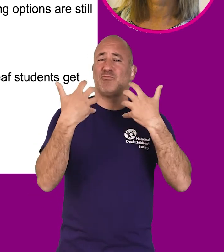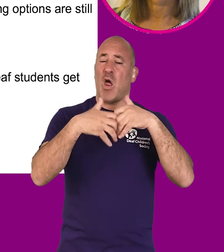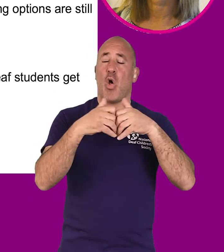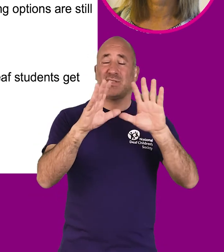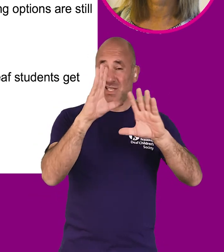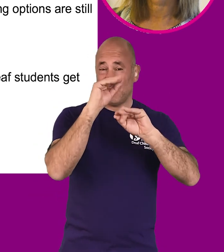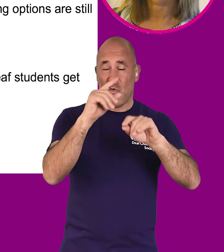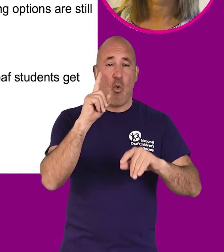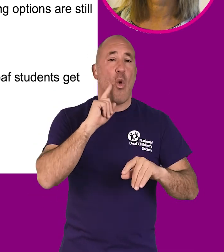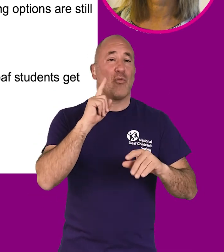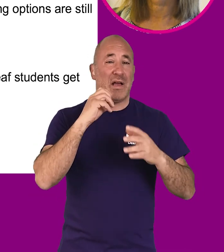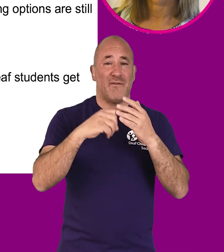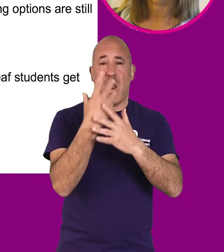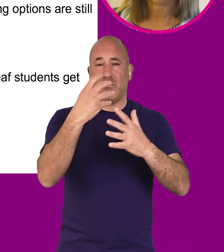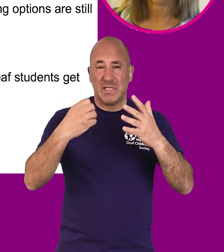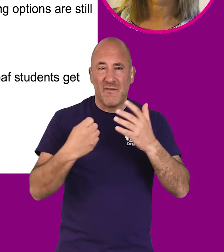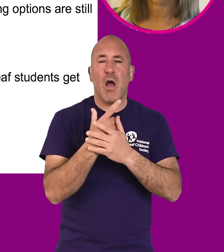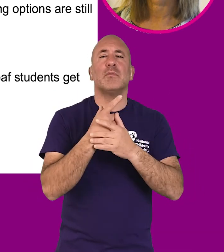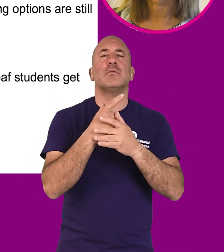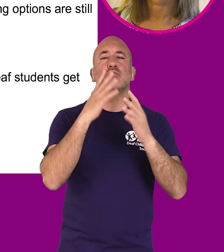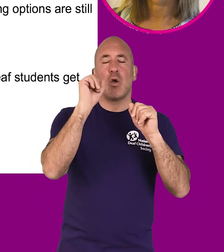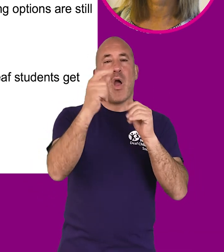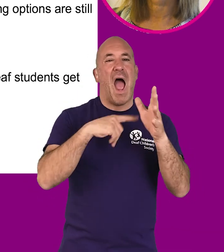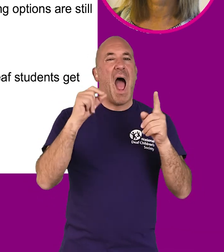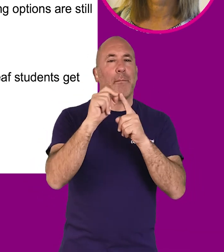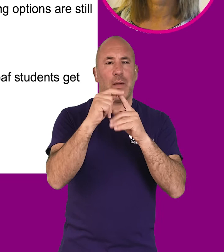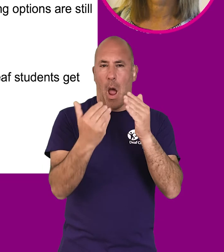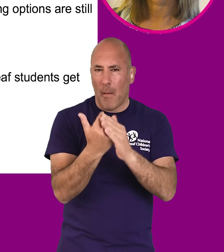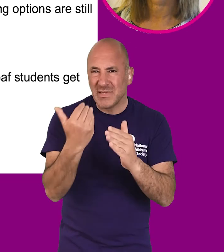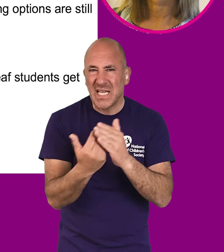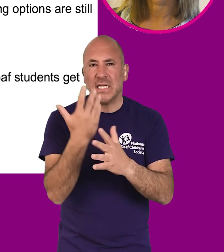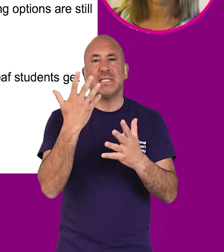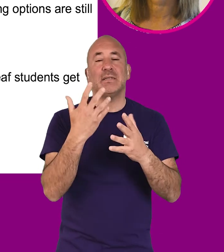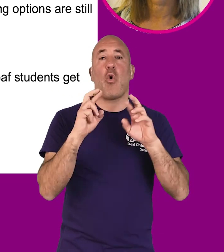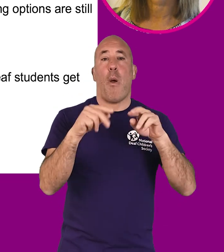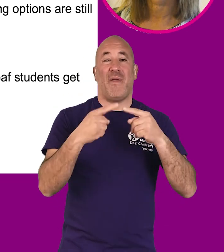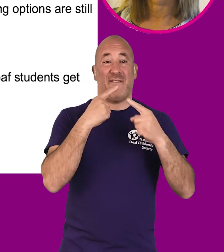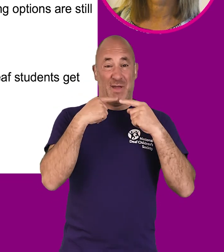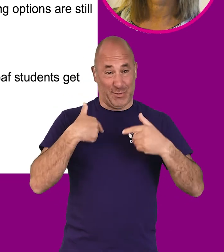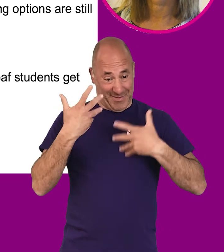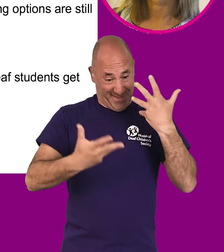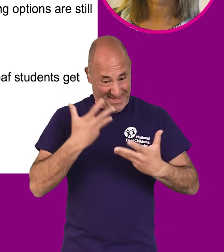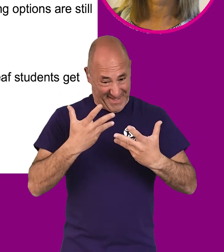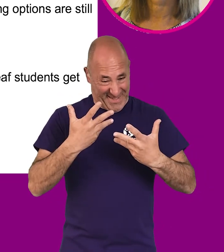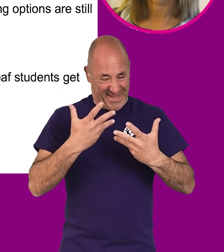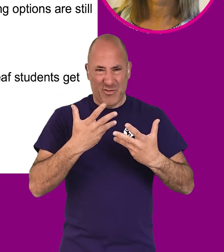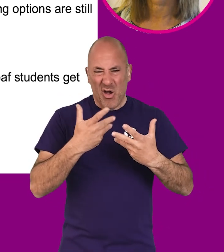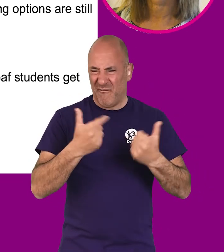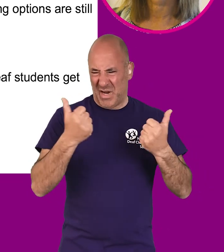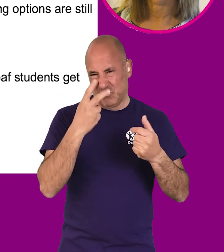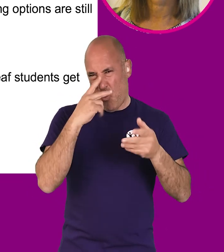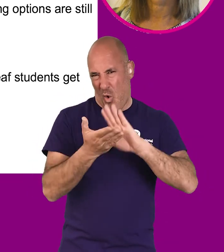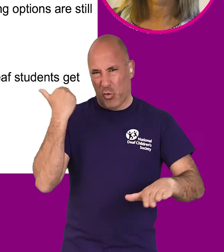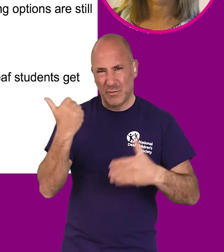I mentioned, the technology is always developing, so do make sure that you've got an up-to-date app, and hopefully